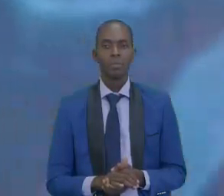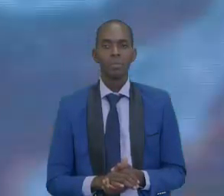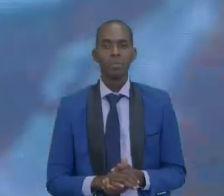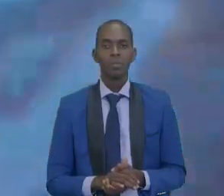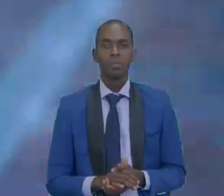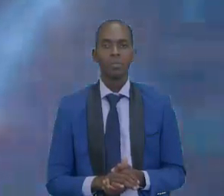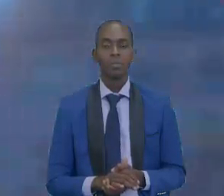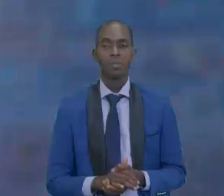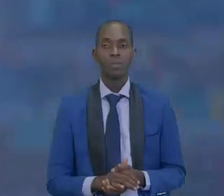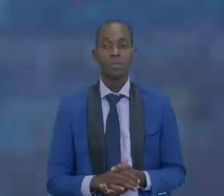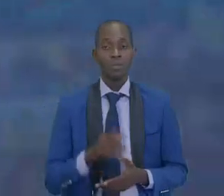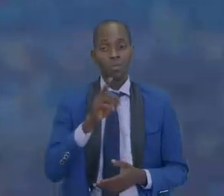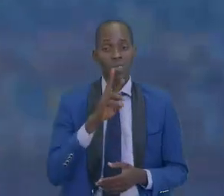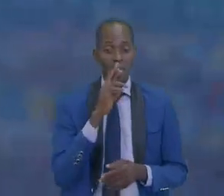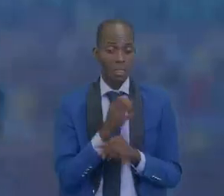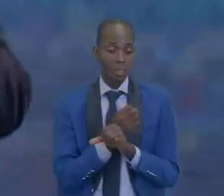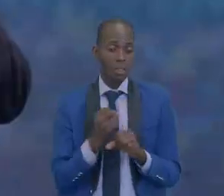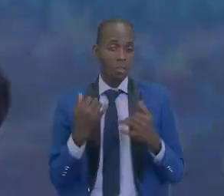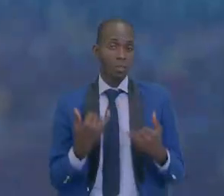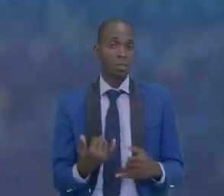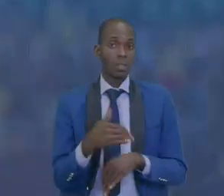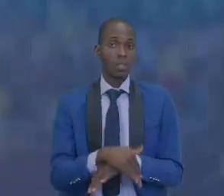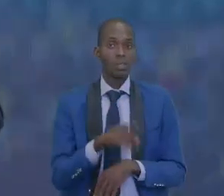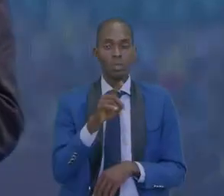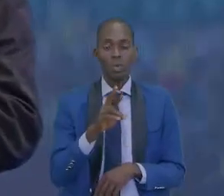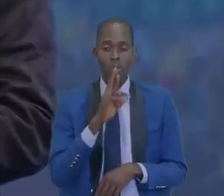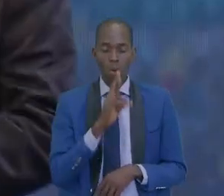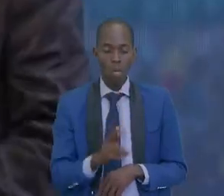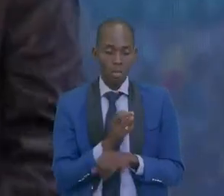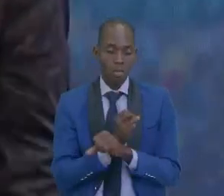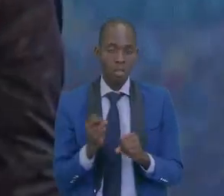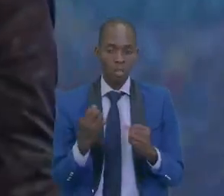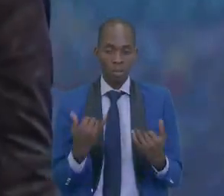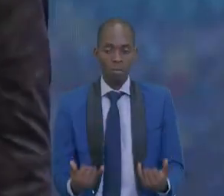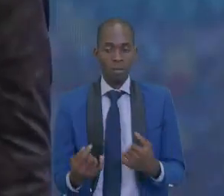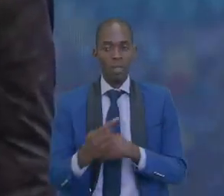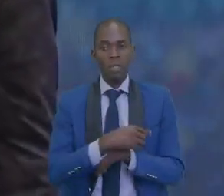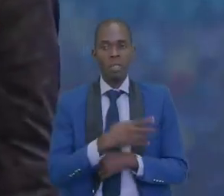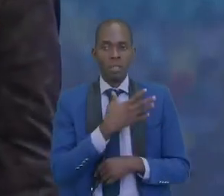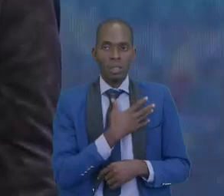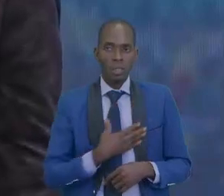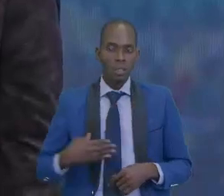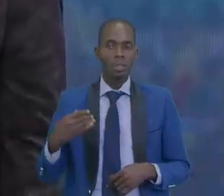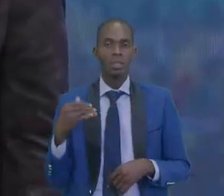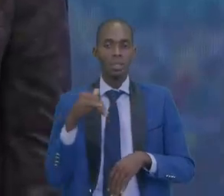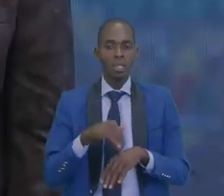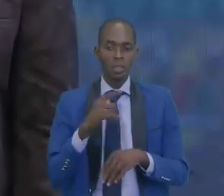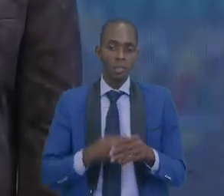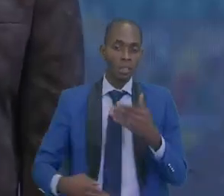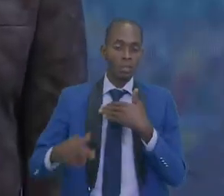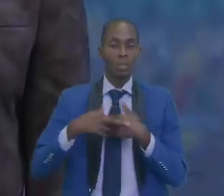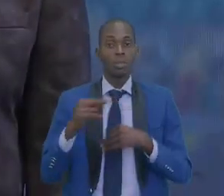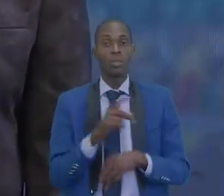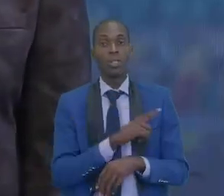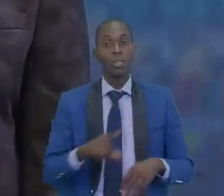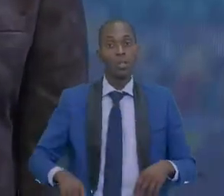You are saved tonight. You're born again today. At the return of the Lord, you